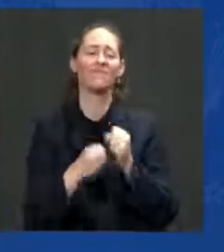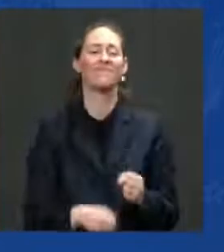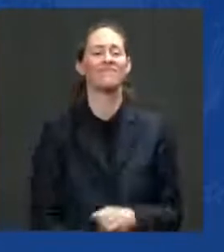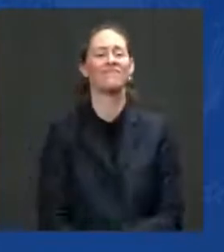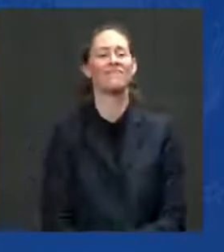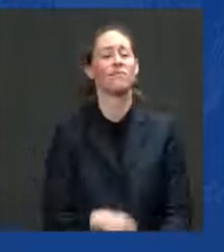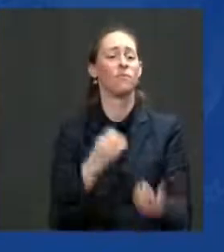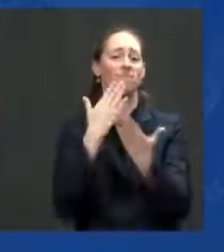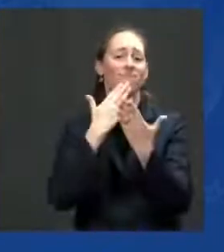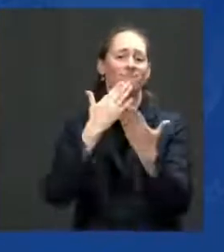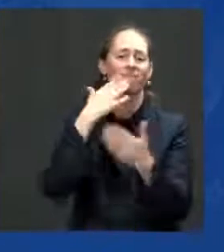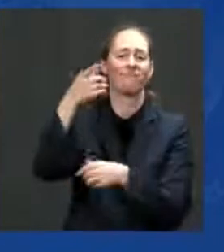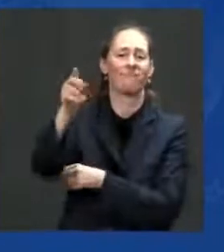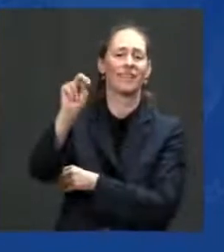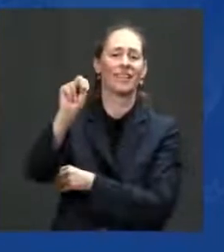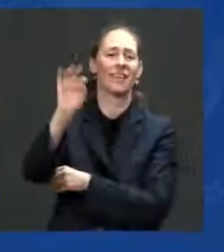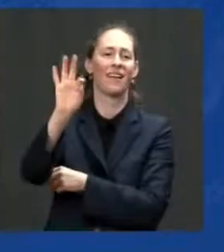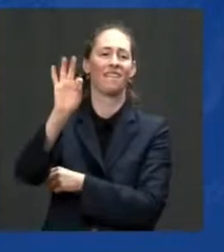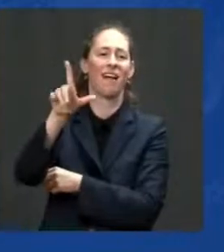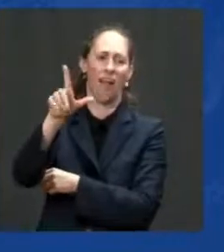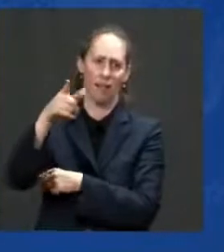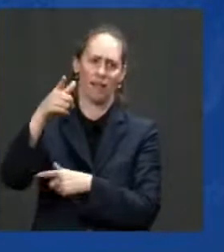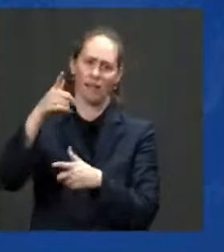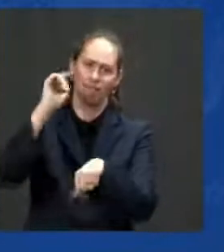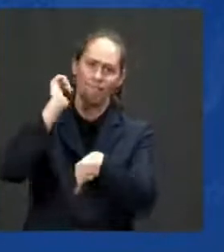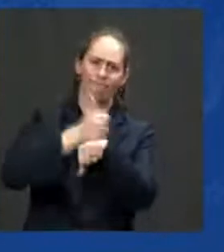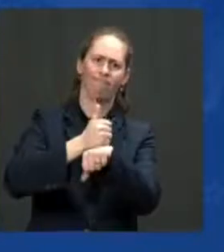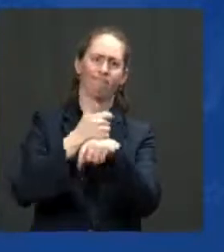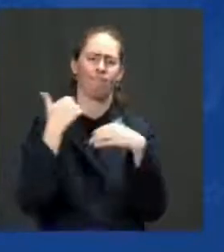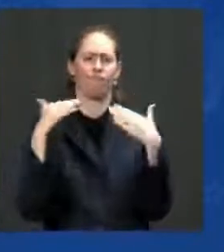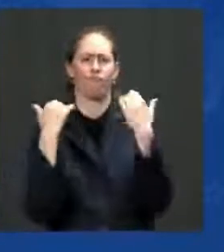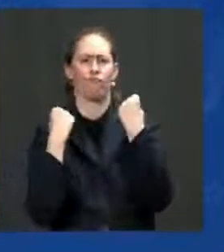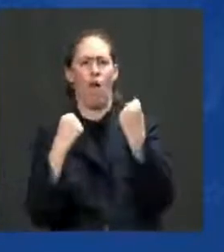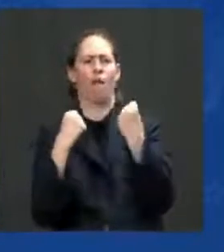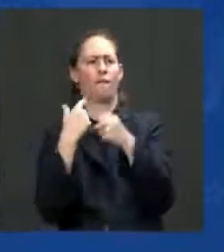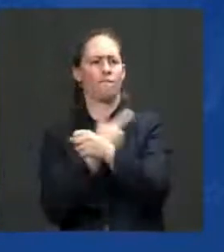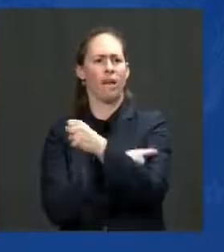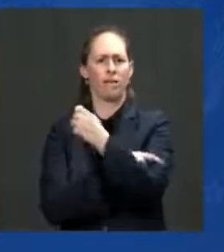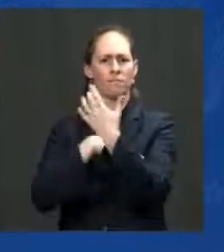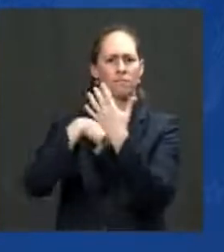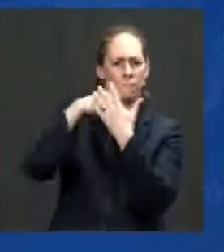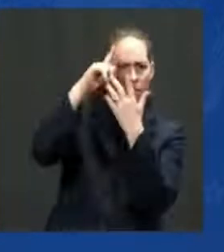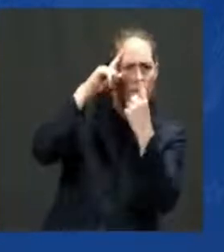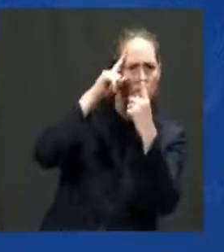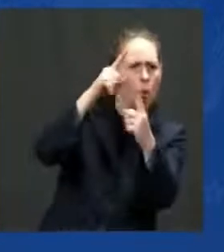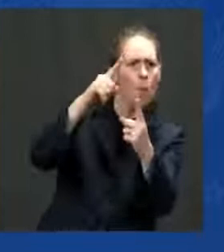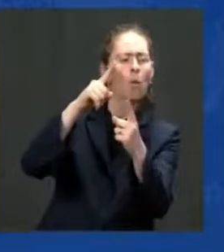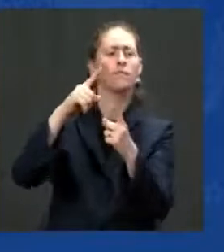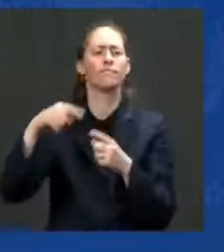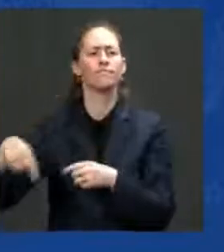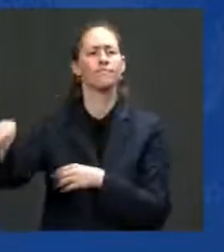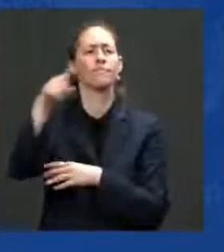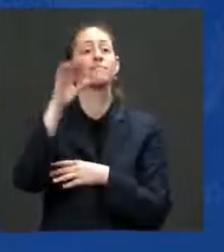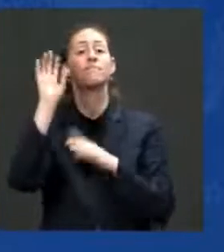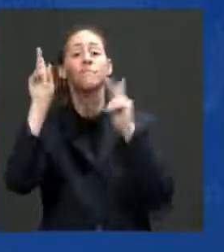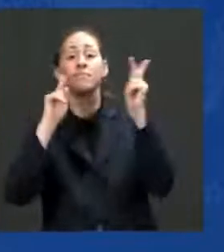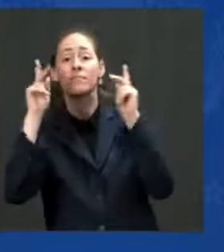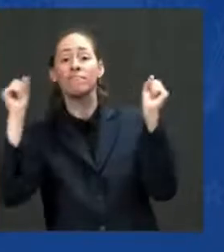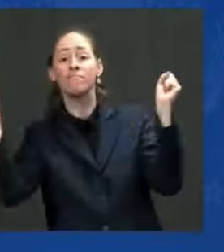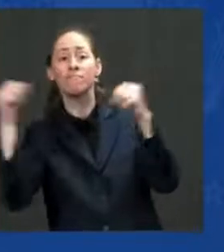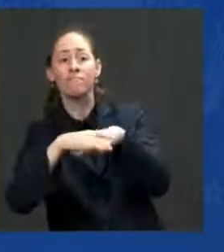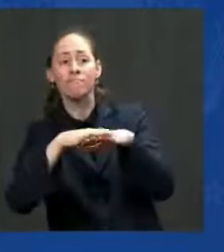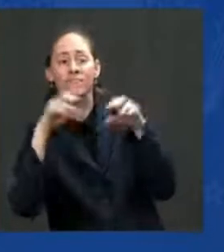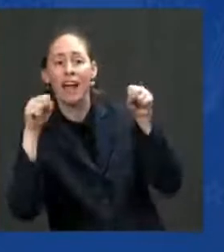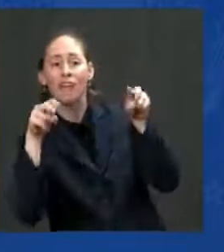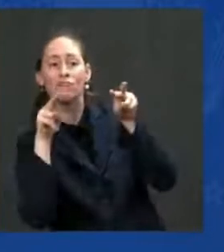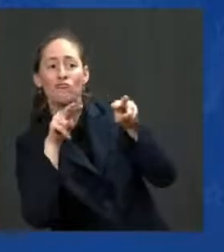setting strong vaccination goals so fans can go see a game without becoming a super spreader event. Getting vaccinated is about staying